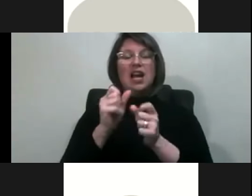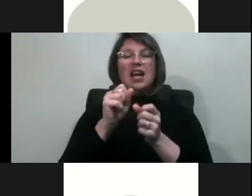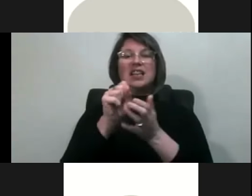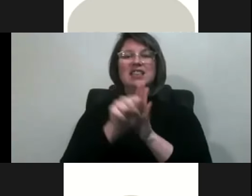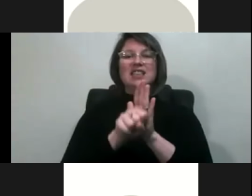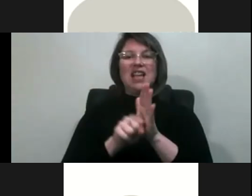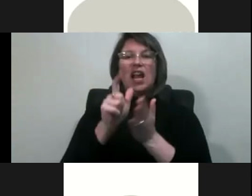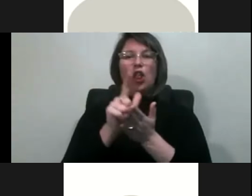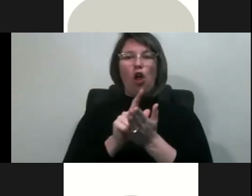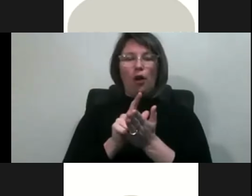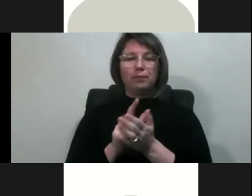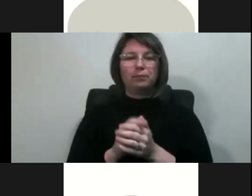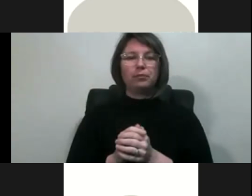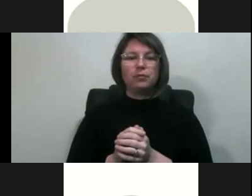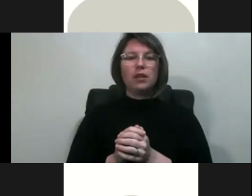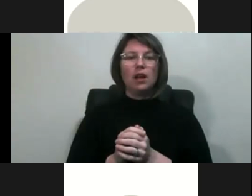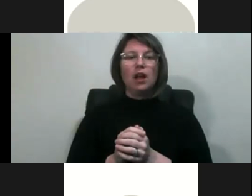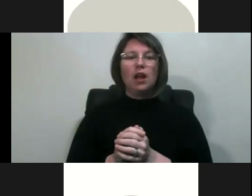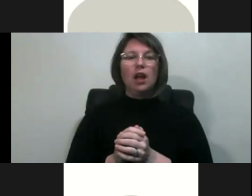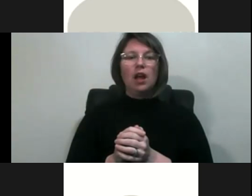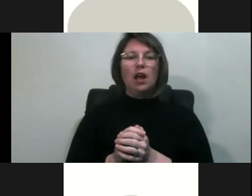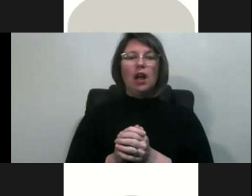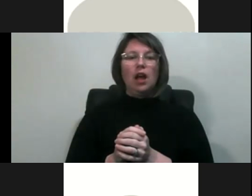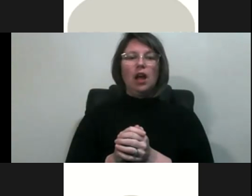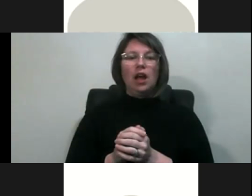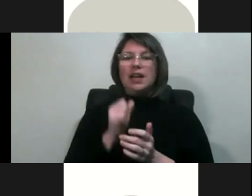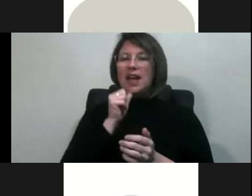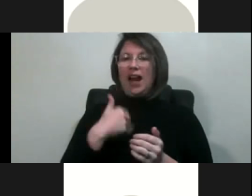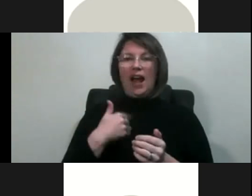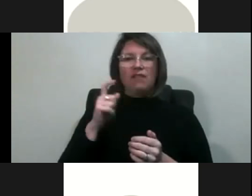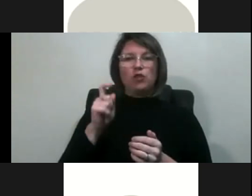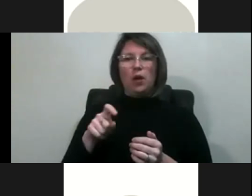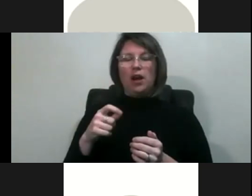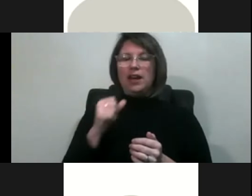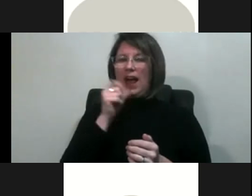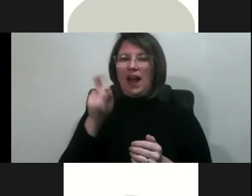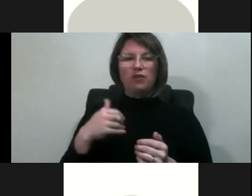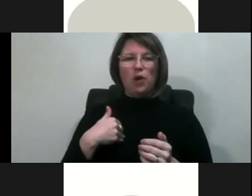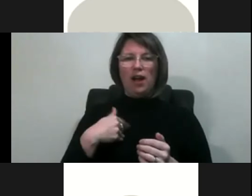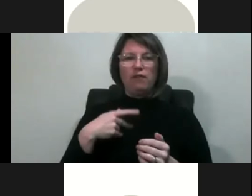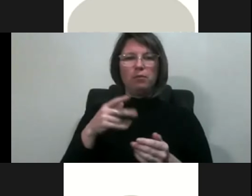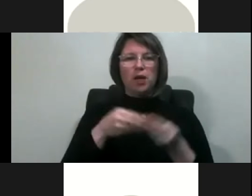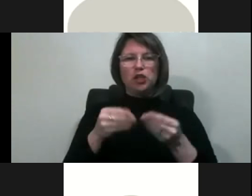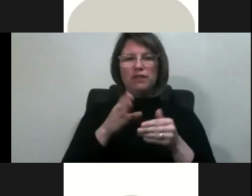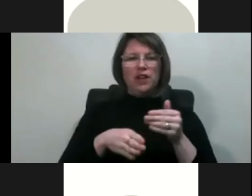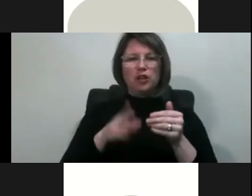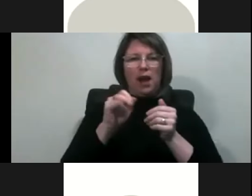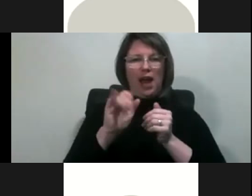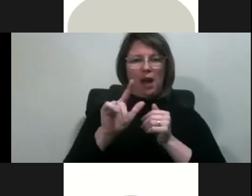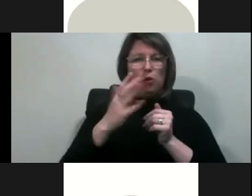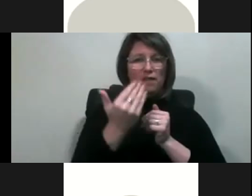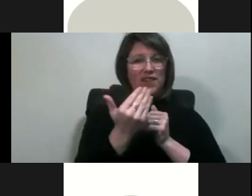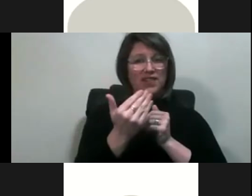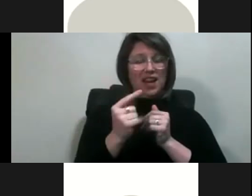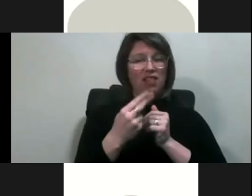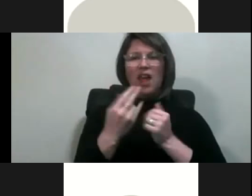that we secured, that we do not have to have our budget completed by April 15th, I believe was the date. We now do not have to have